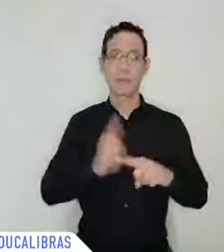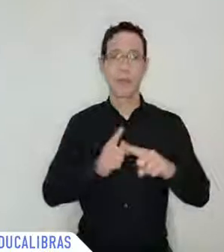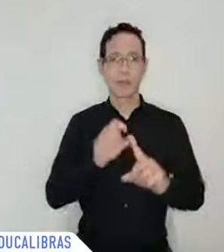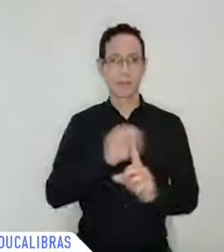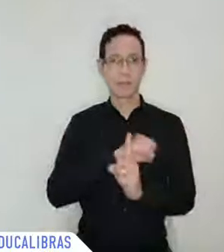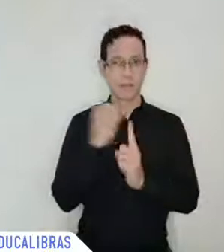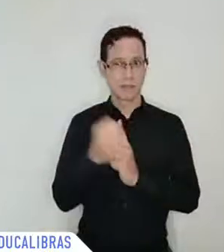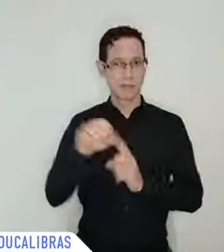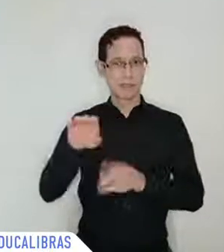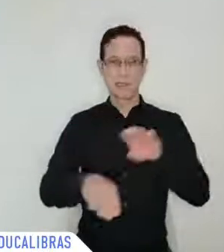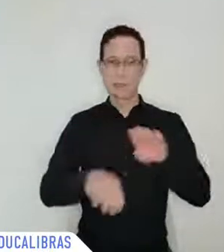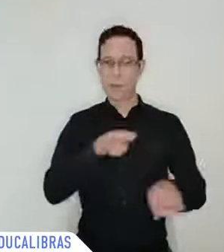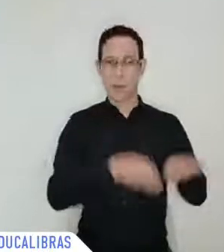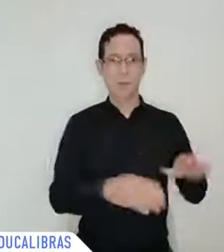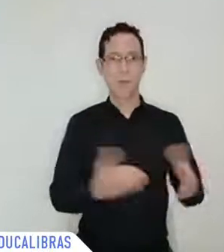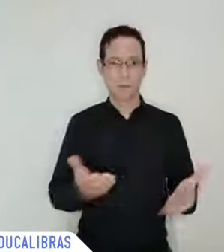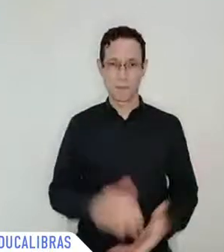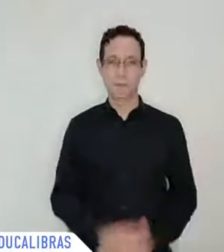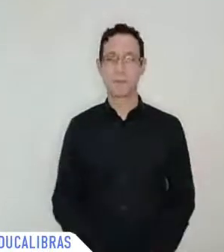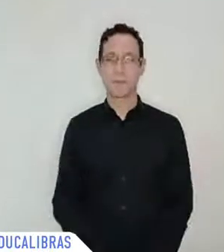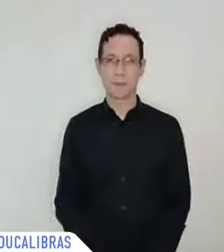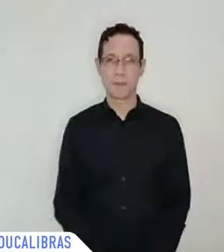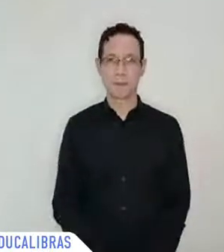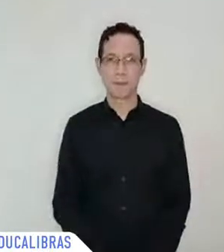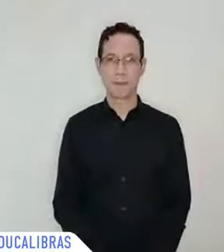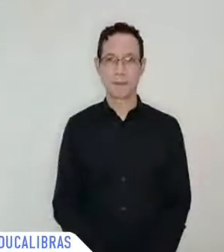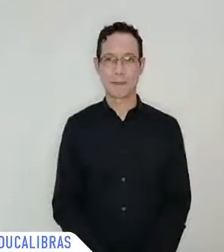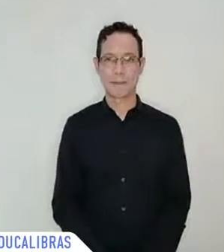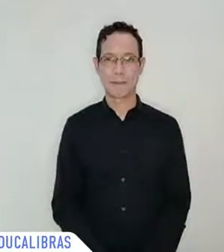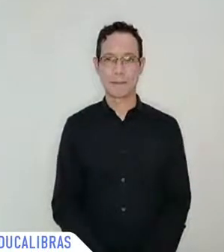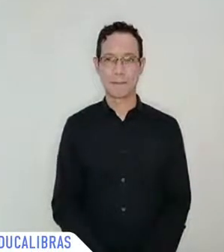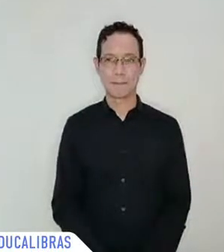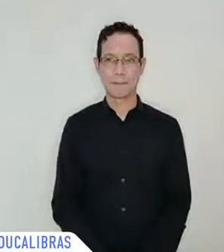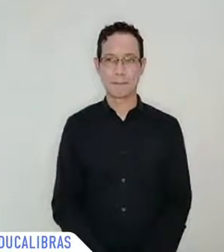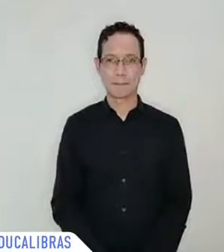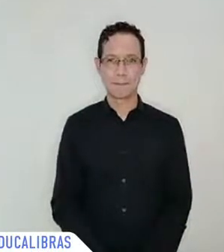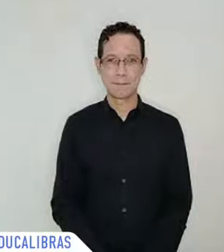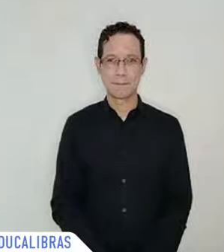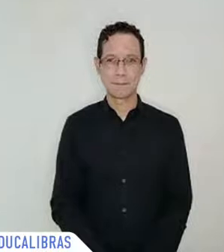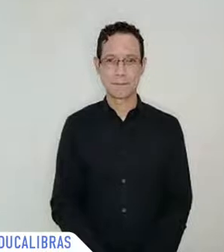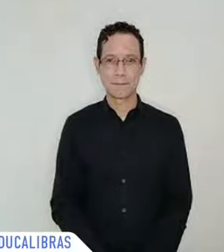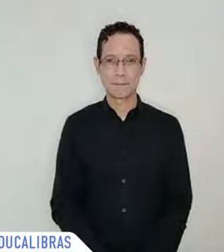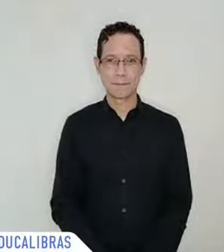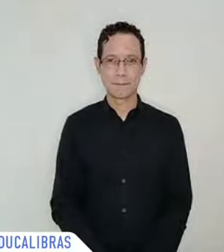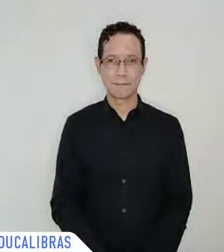And what can you say to our society, considering we are so unequal?